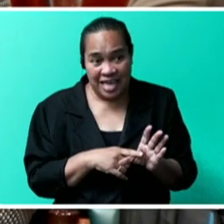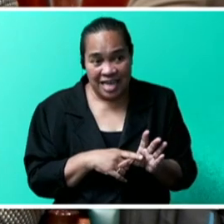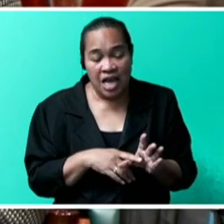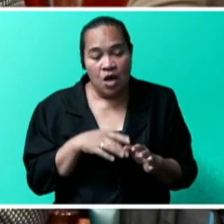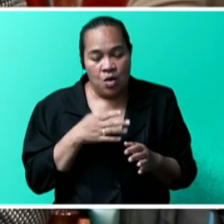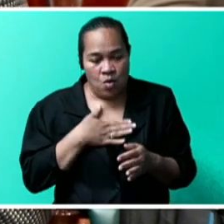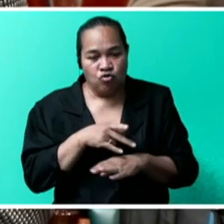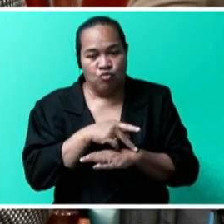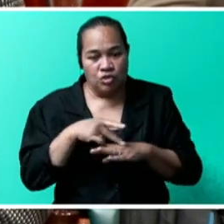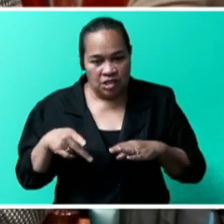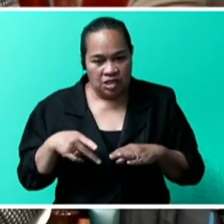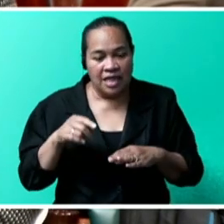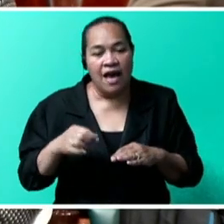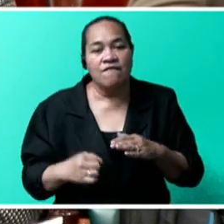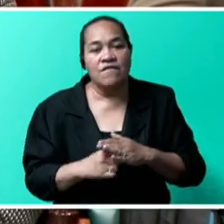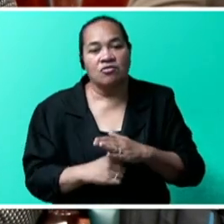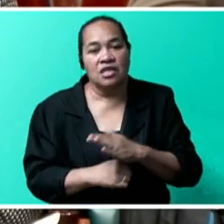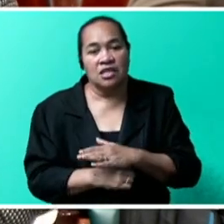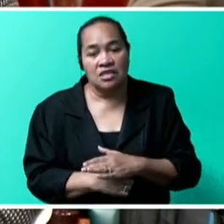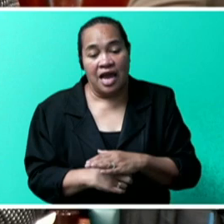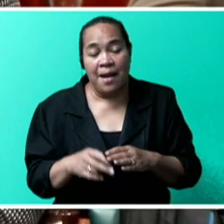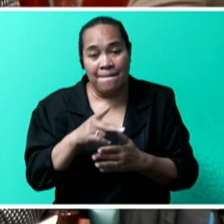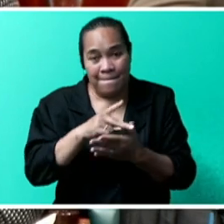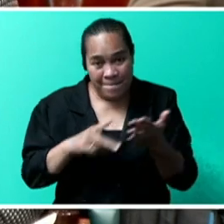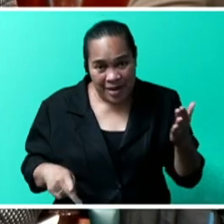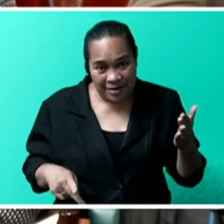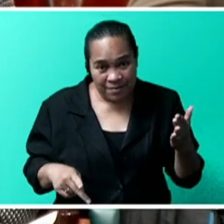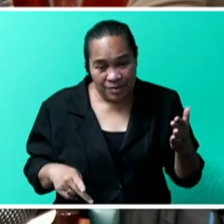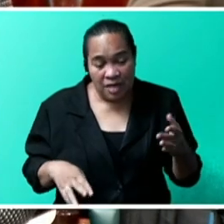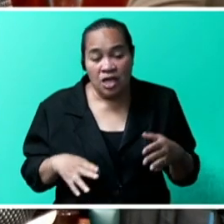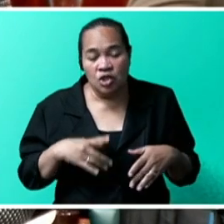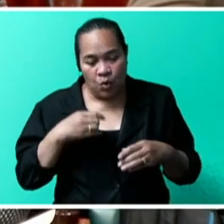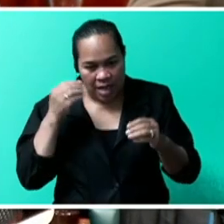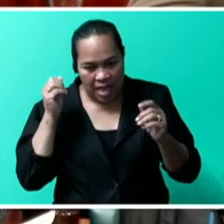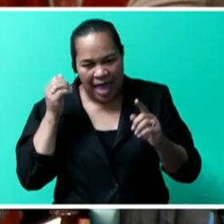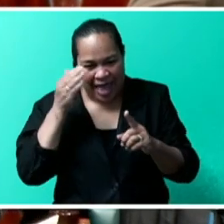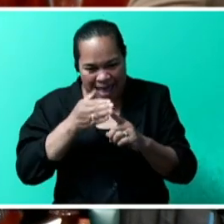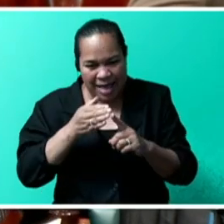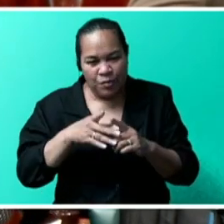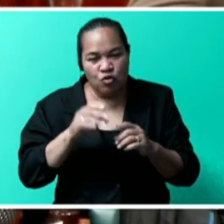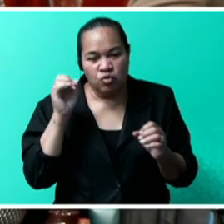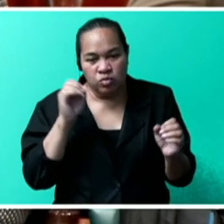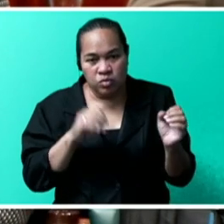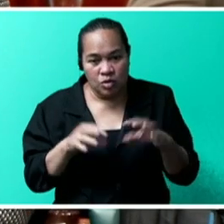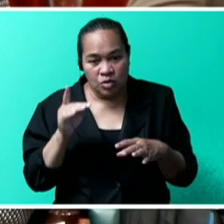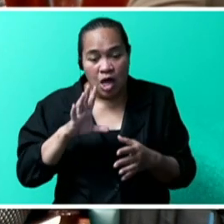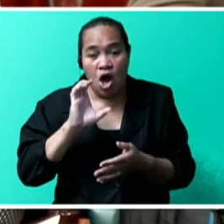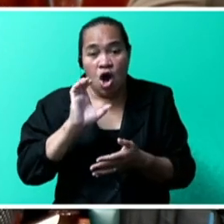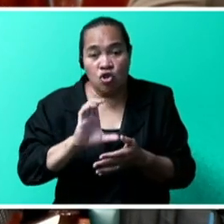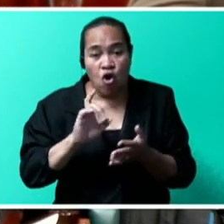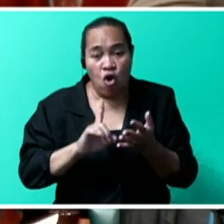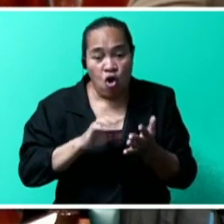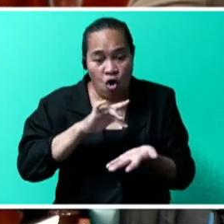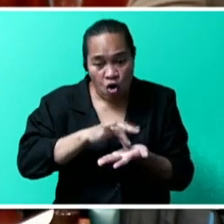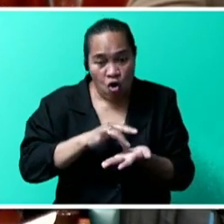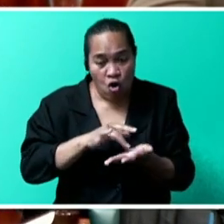positioned as a foundation phase, with clearly defined milestones aimed at putting in place the core systems required for effective